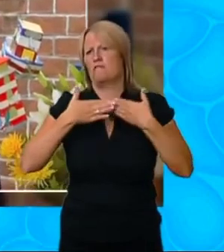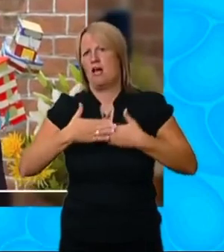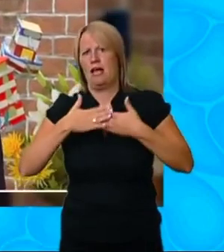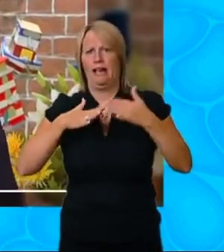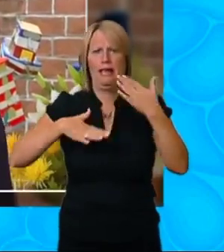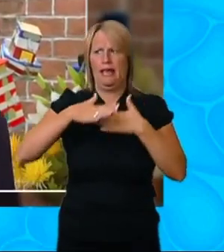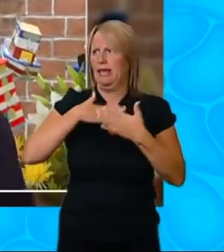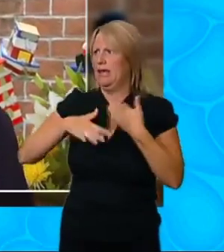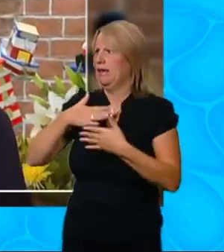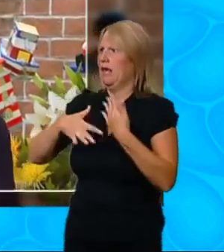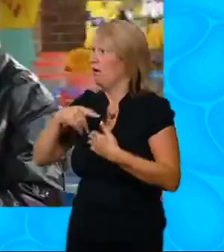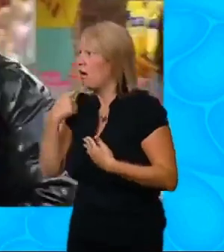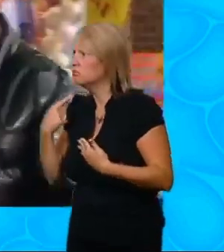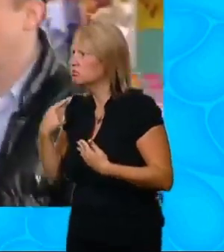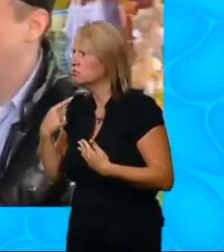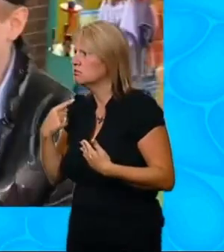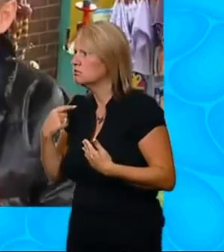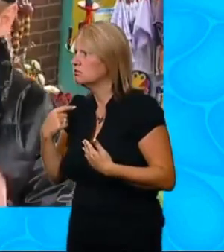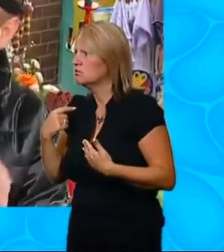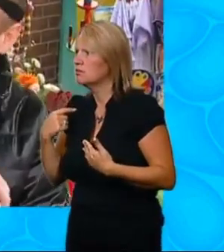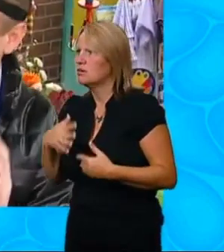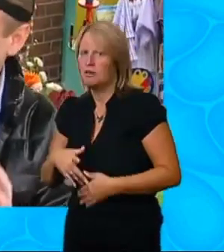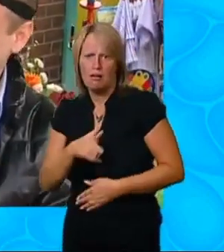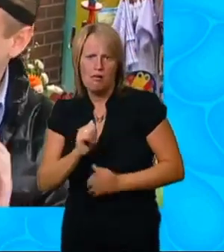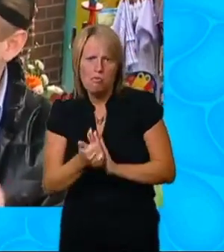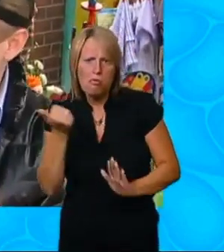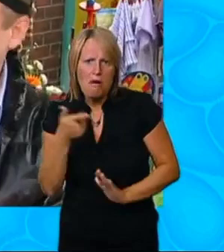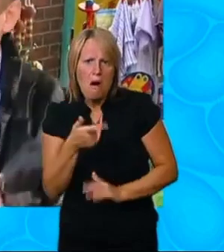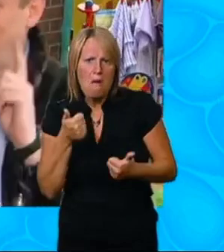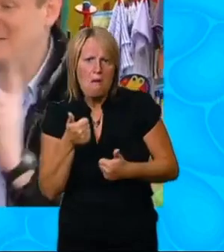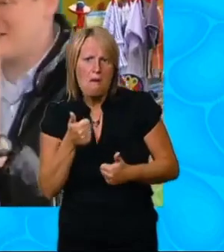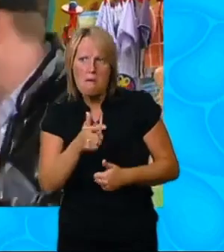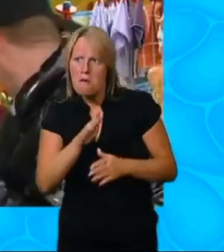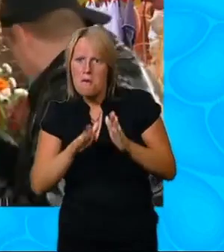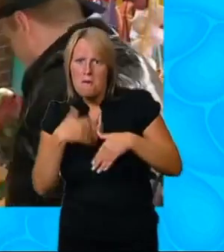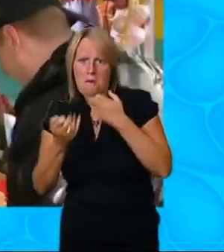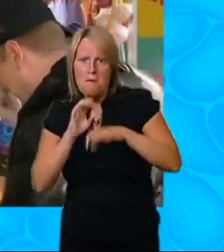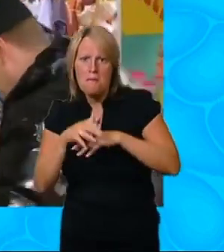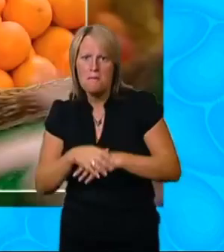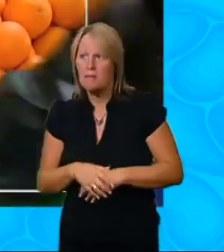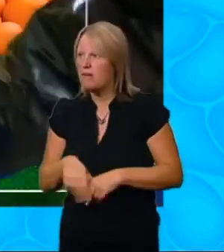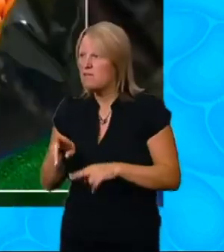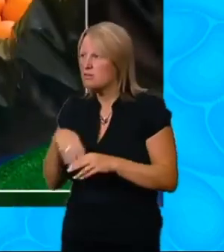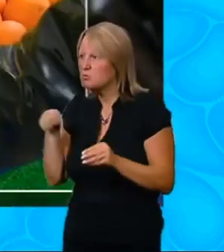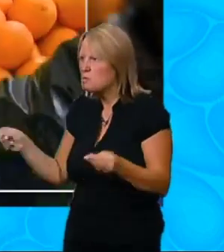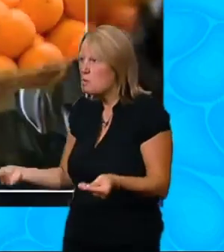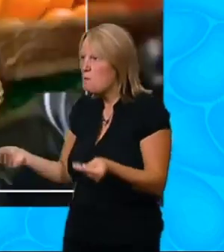dead friendly too. Cut! Oh, you're really flying, Rudy, you're really flying. But I just think, if I swap